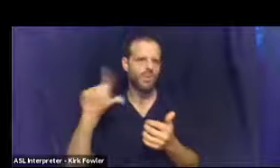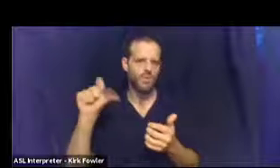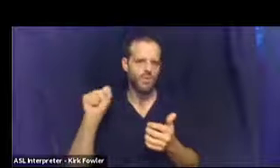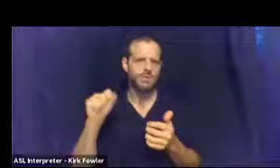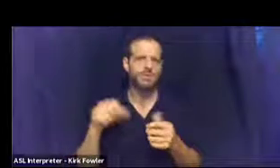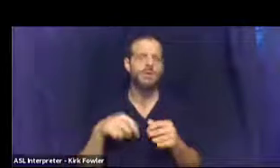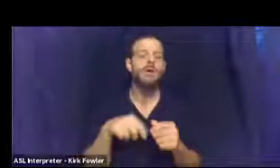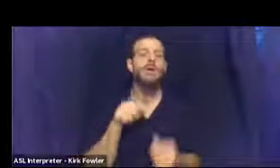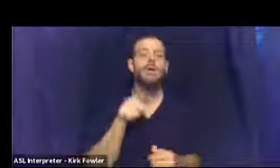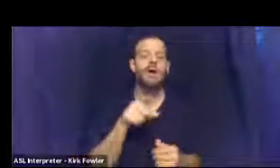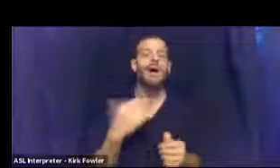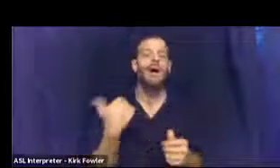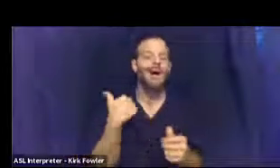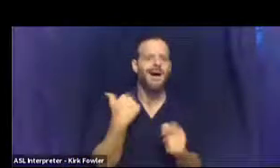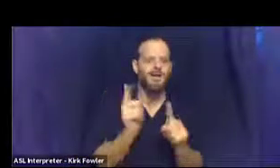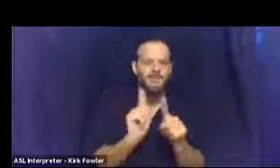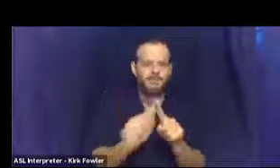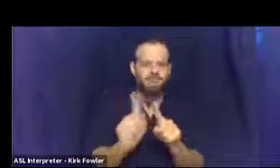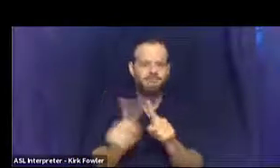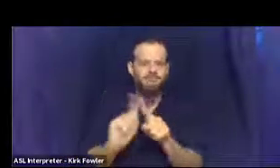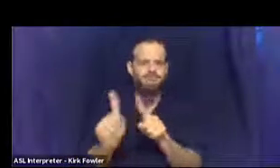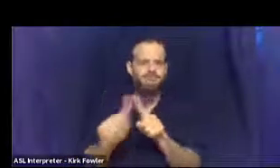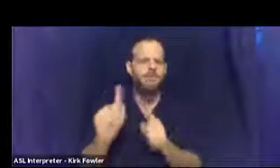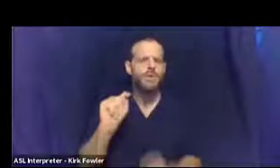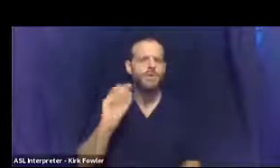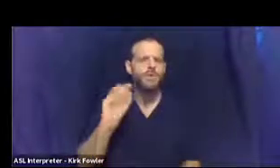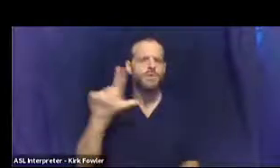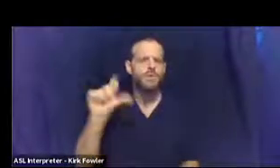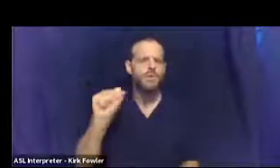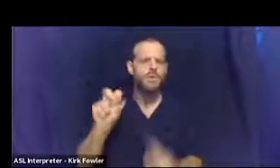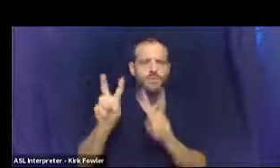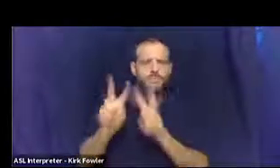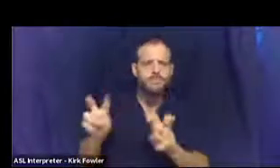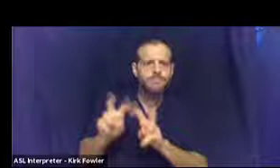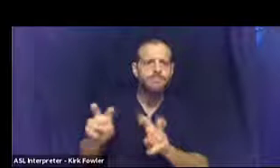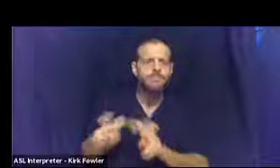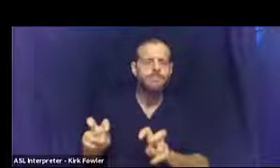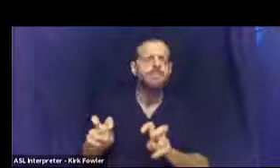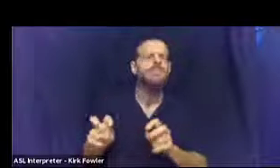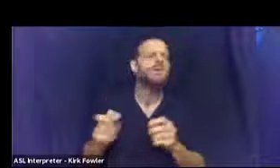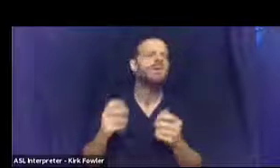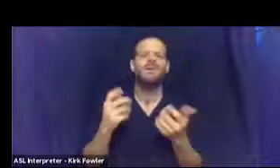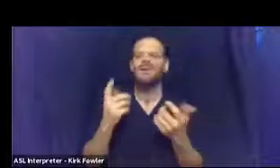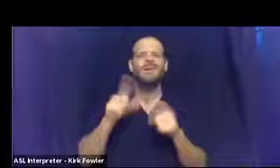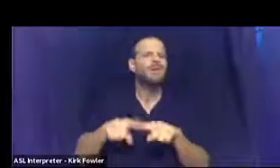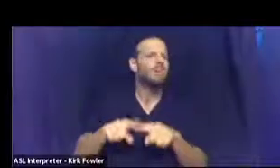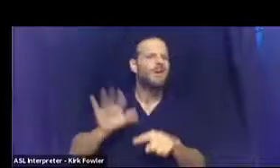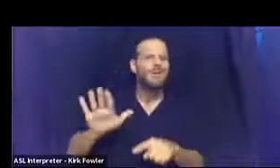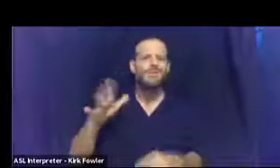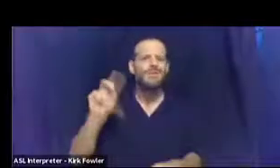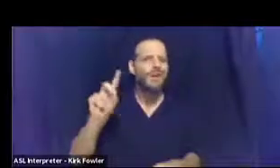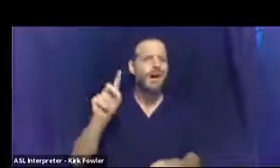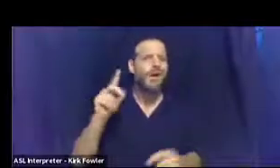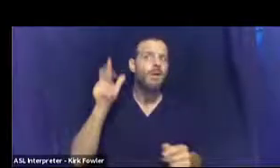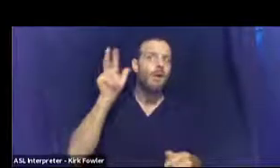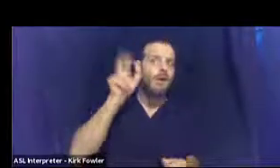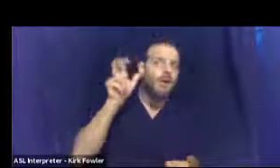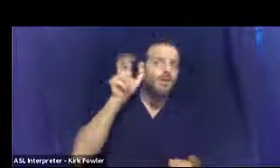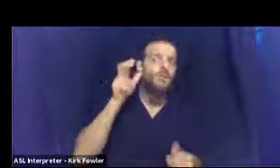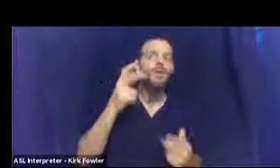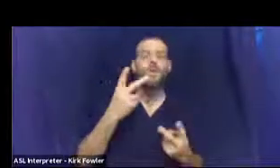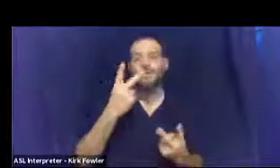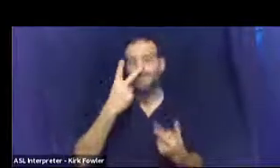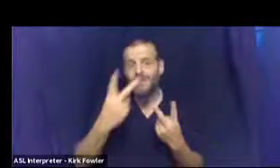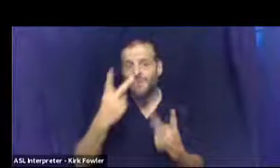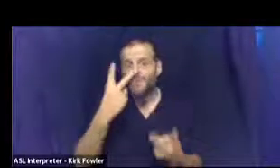usually an academic student determining whether they are tactile, visual, or auditory learners. The other one is